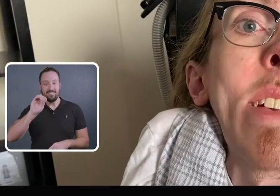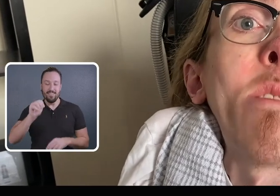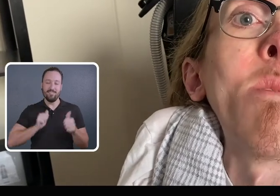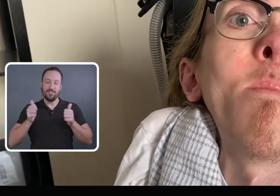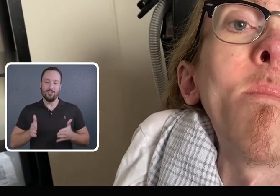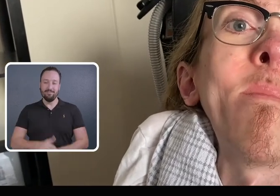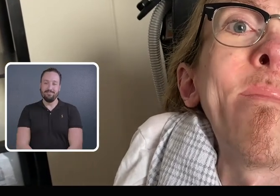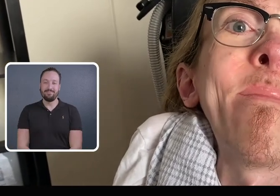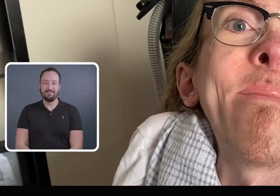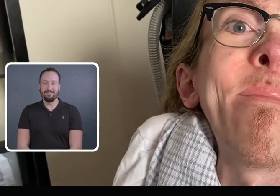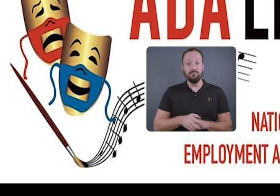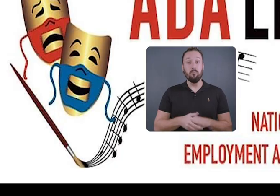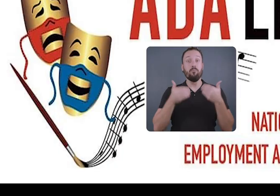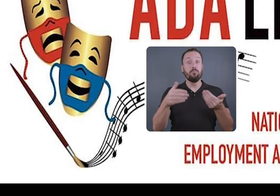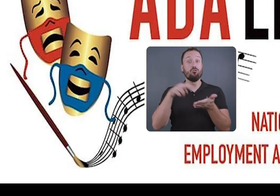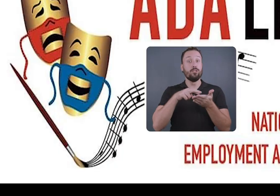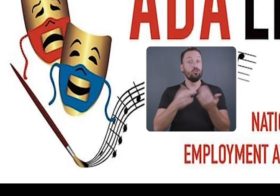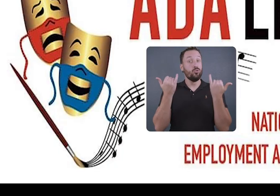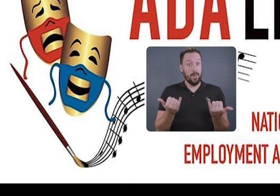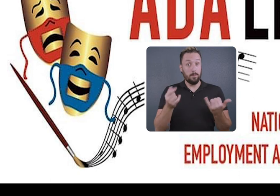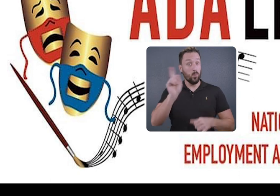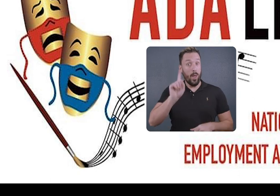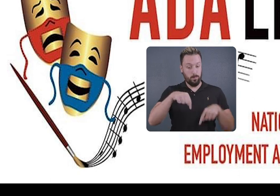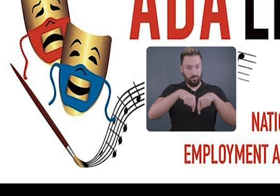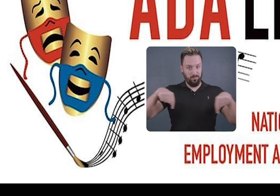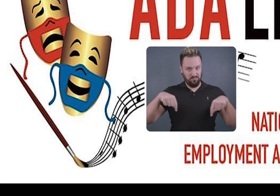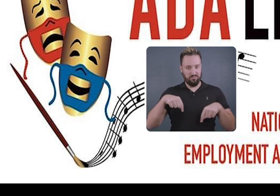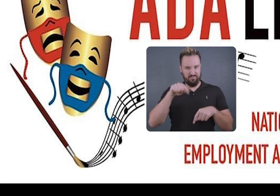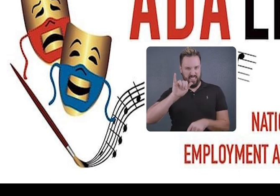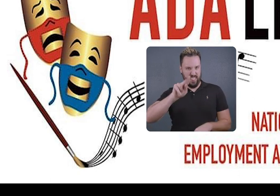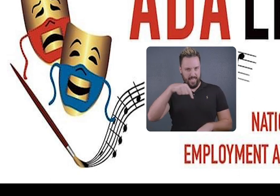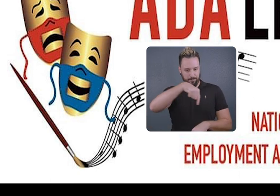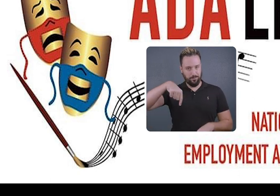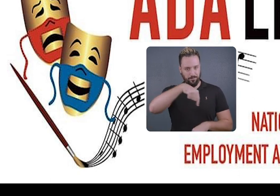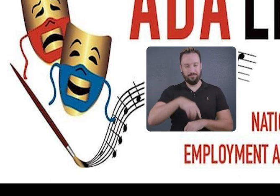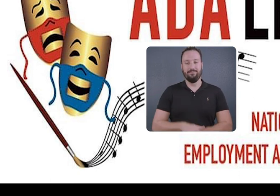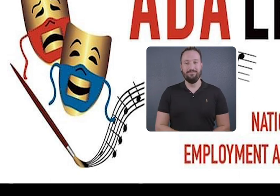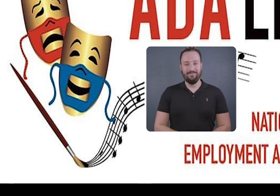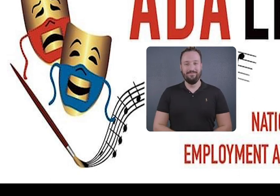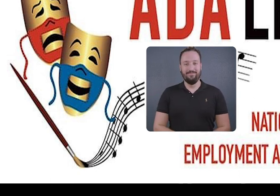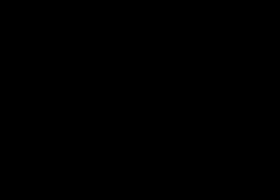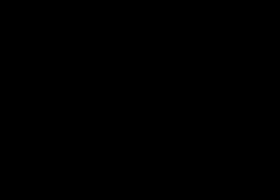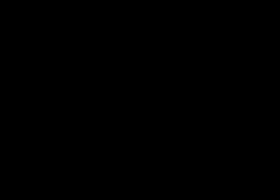sitcom actor. Register today at celebrate-indeem.eventbrite.com